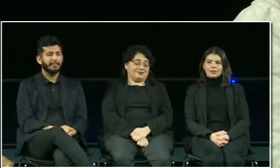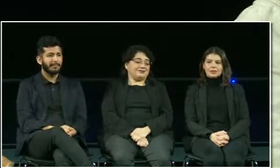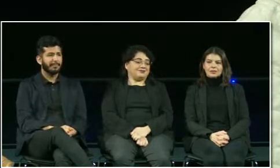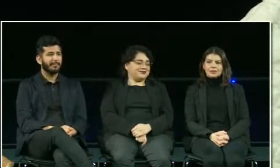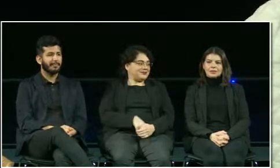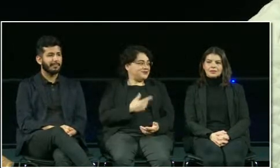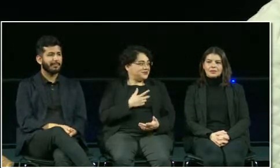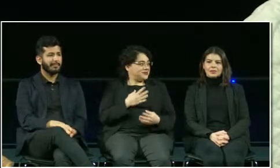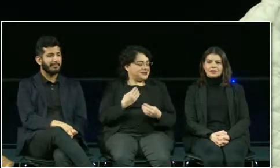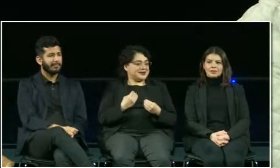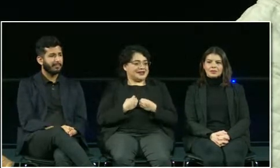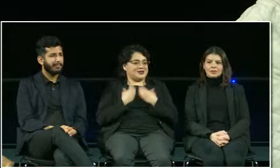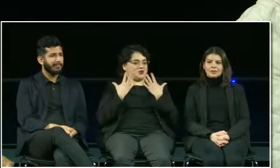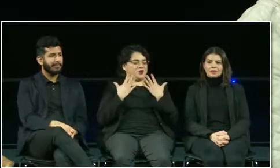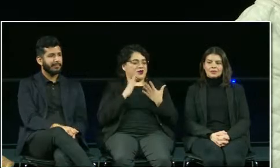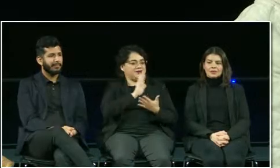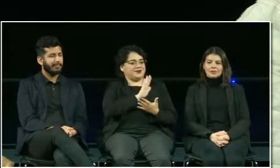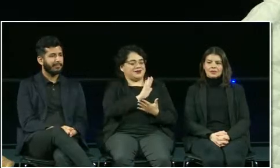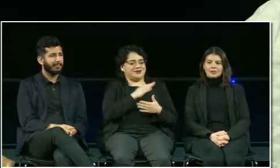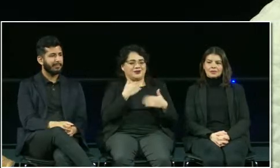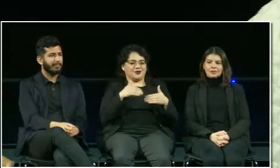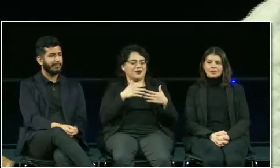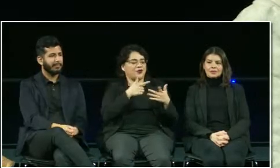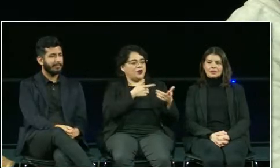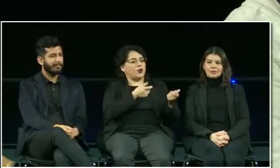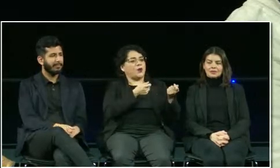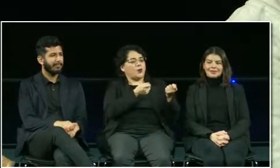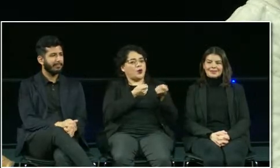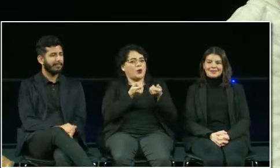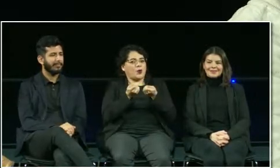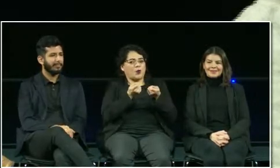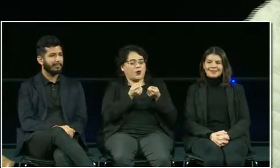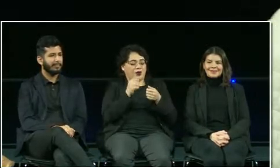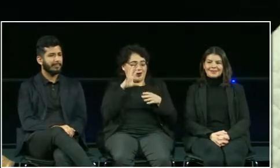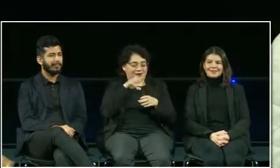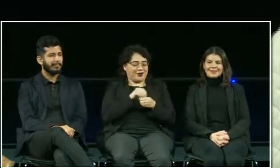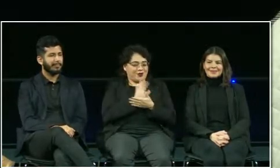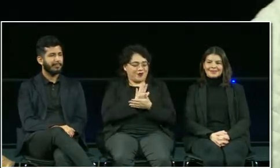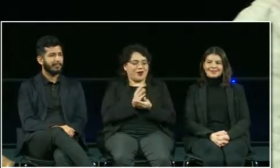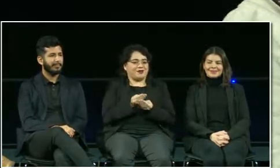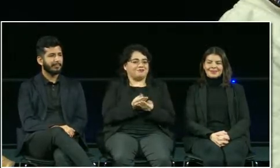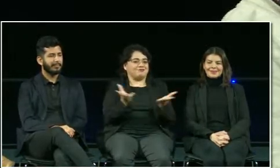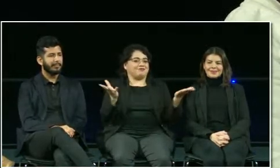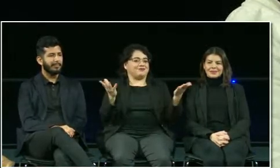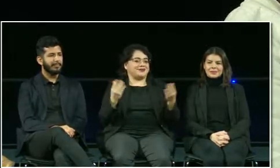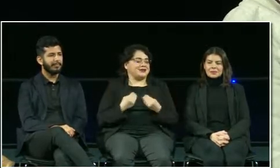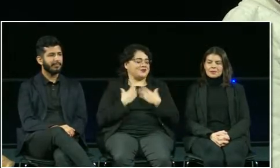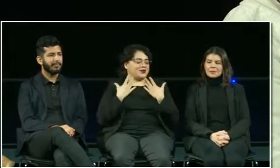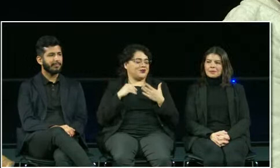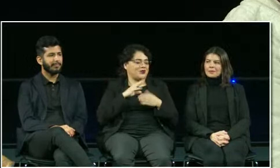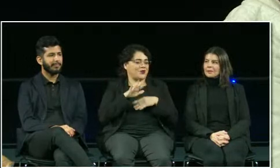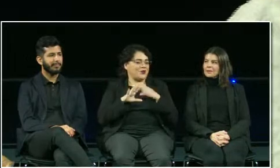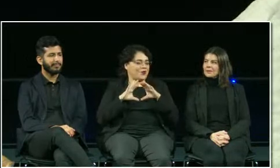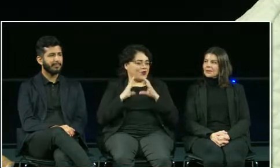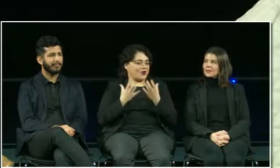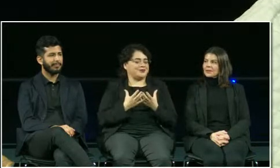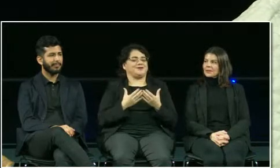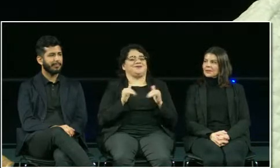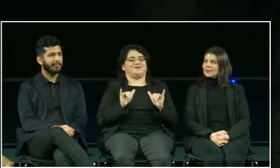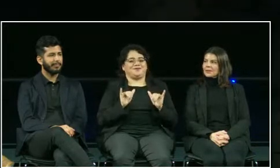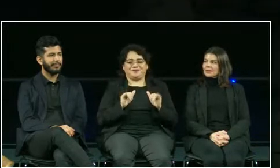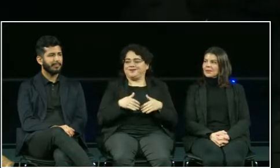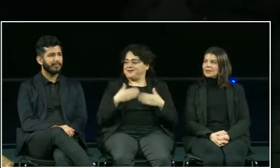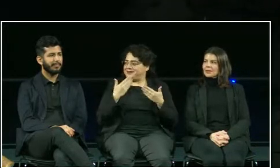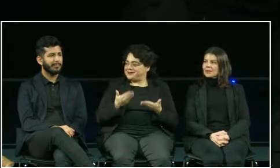I think all these films are bringing it into the world. Okay, so,